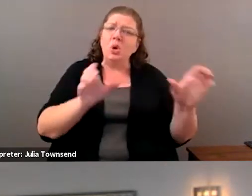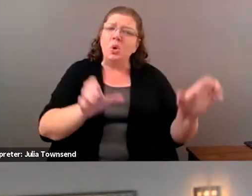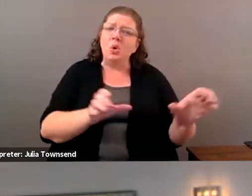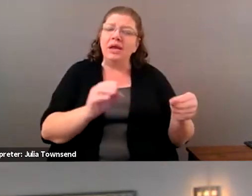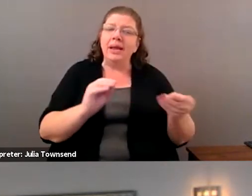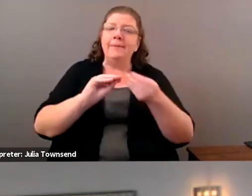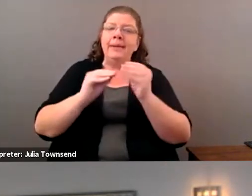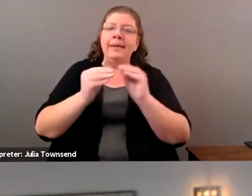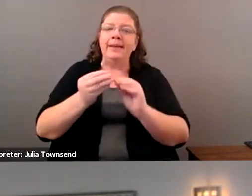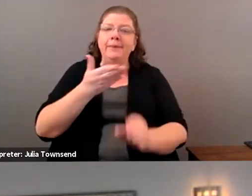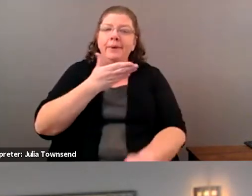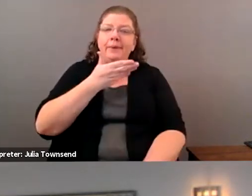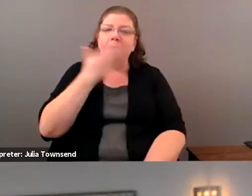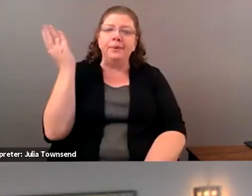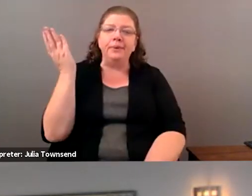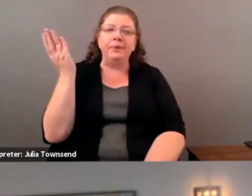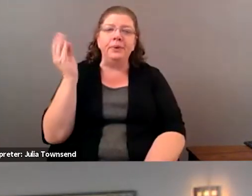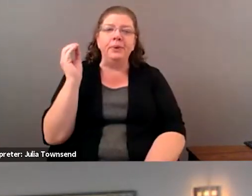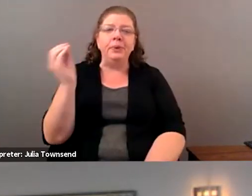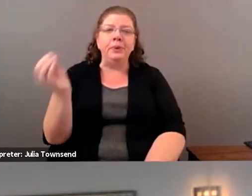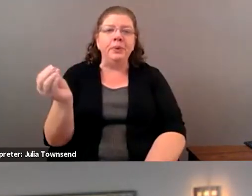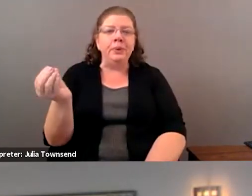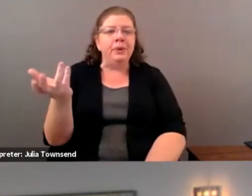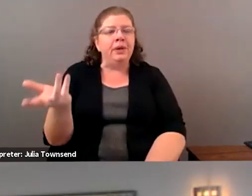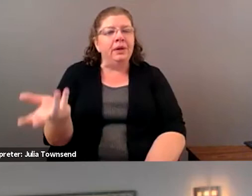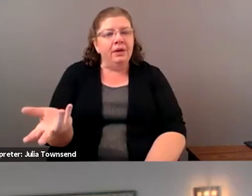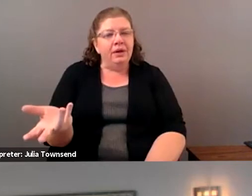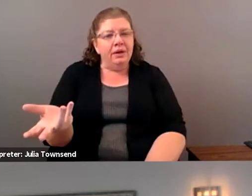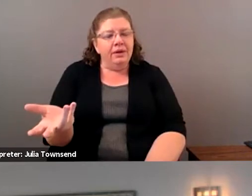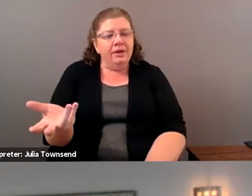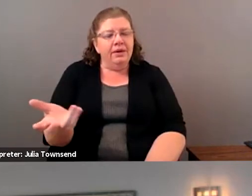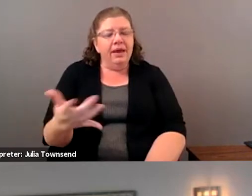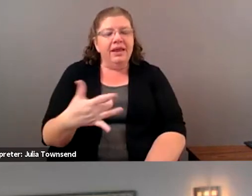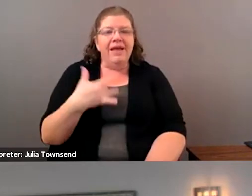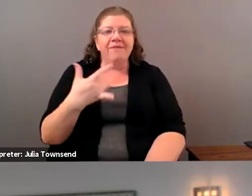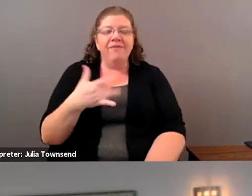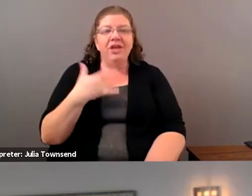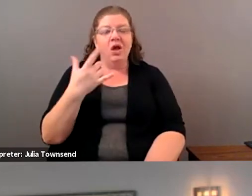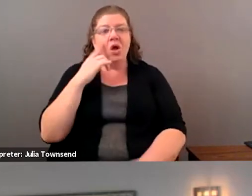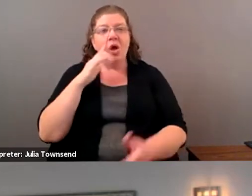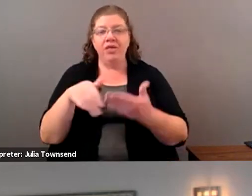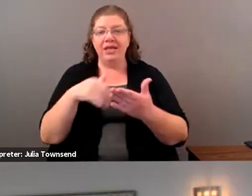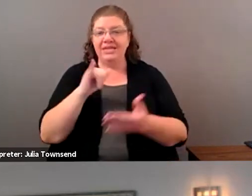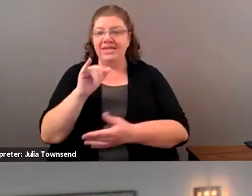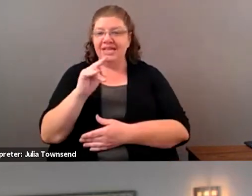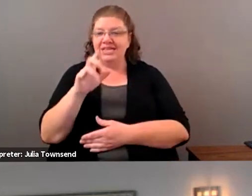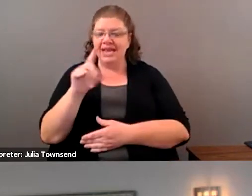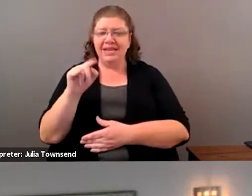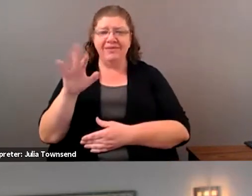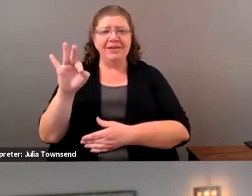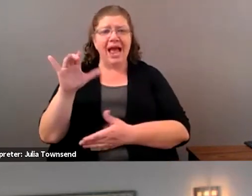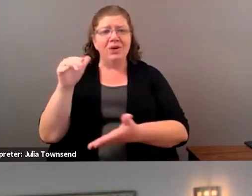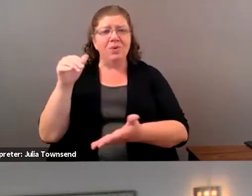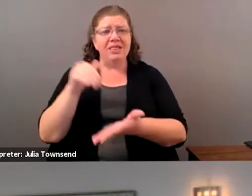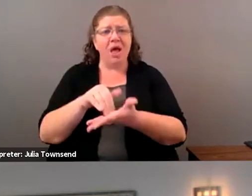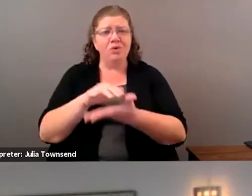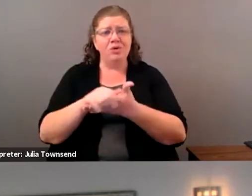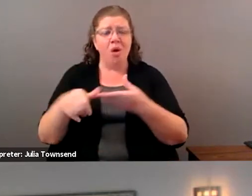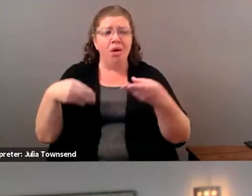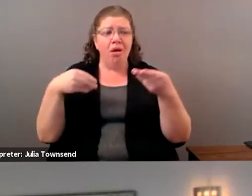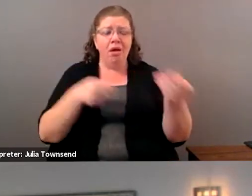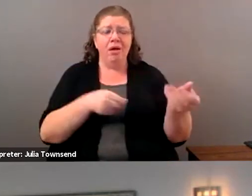number. So, and then I see all these incentives going out, like 900,000 to teachers, and then you got